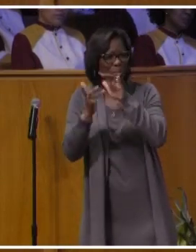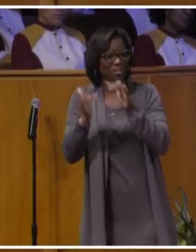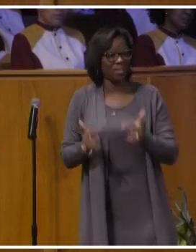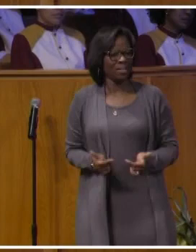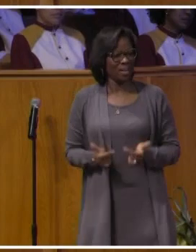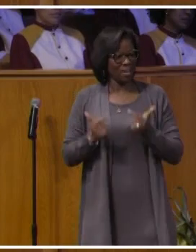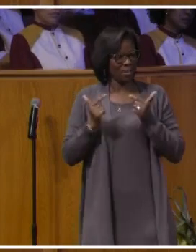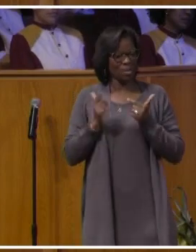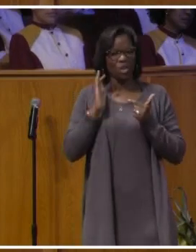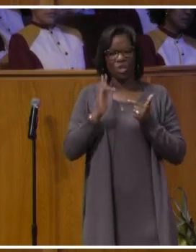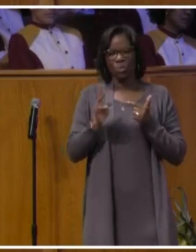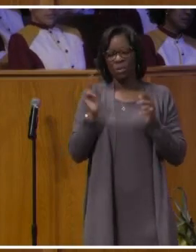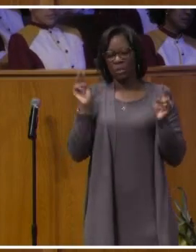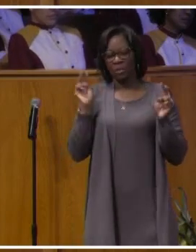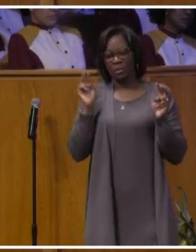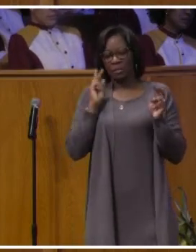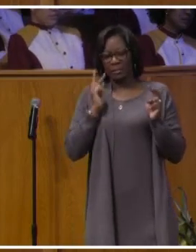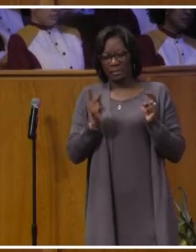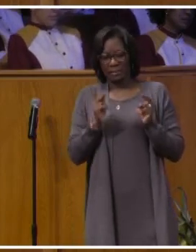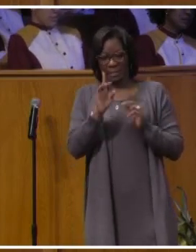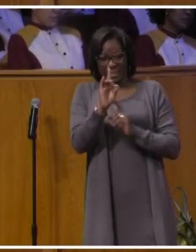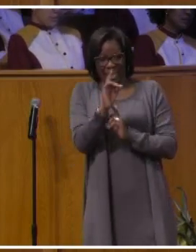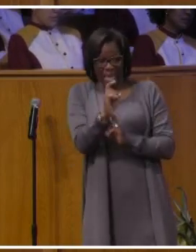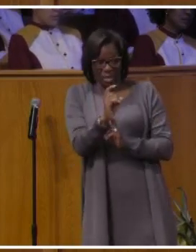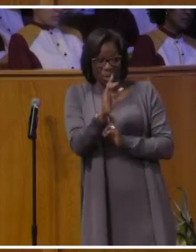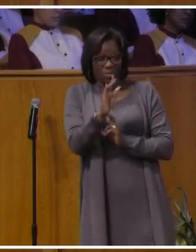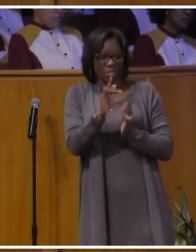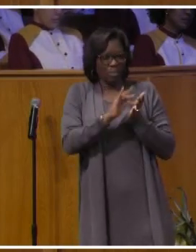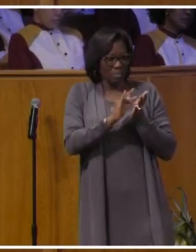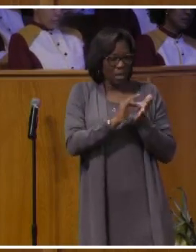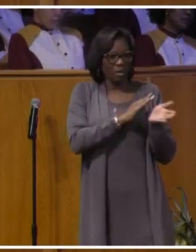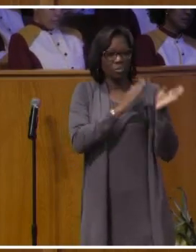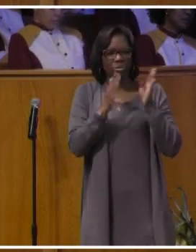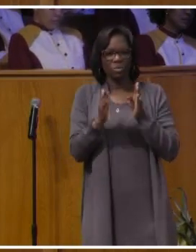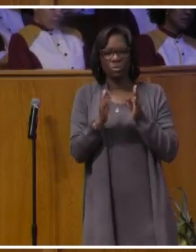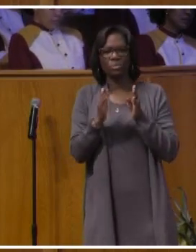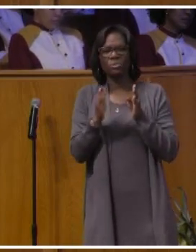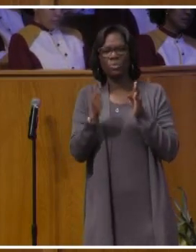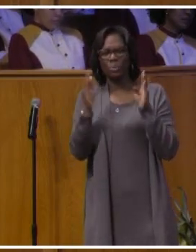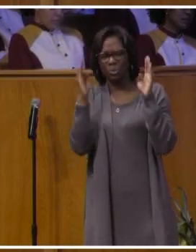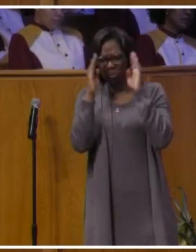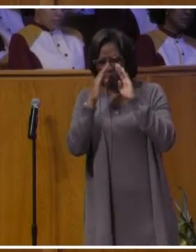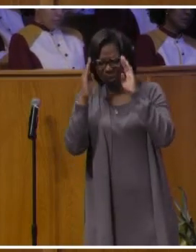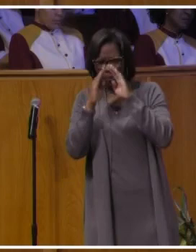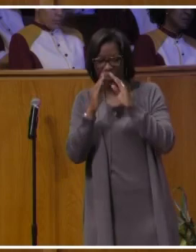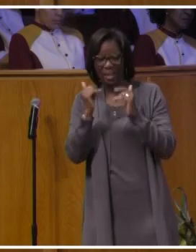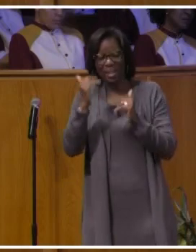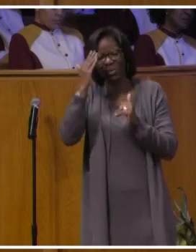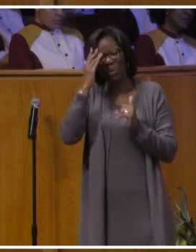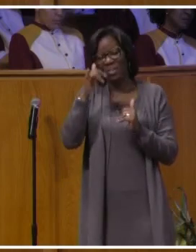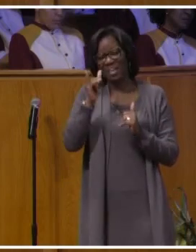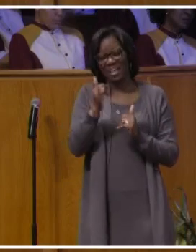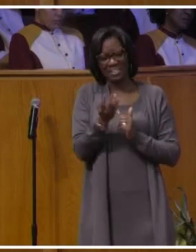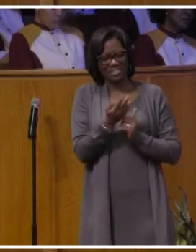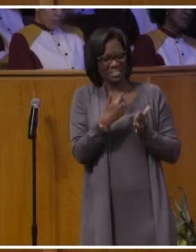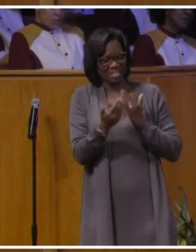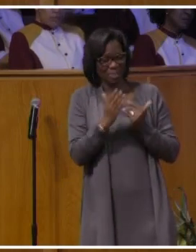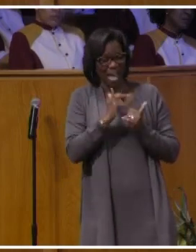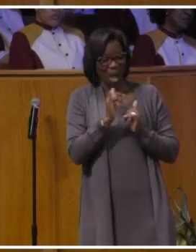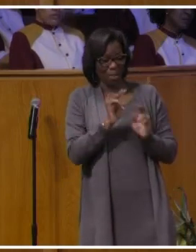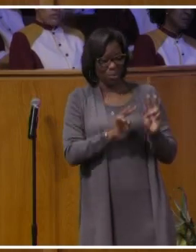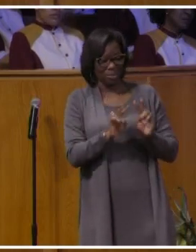you to look at diagnosis and forecast and trouble and know that God is still worthy to be